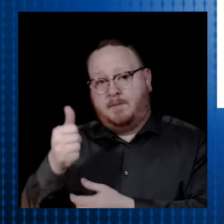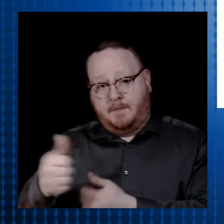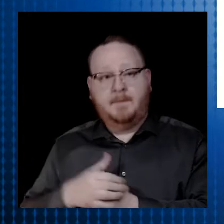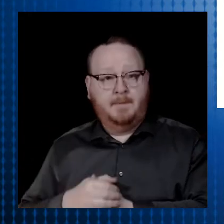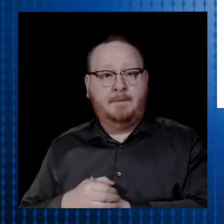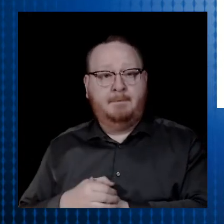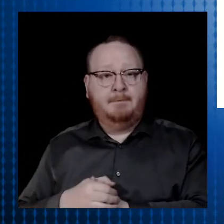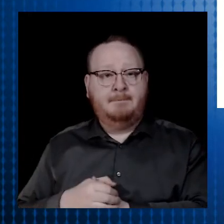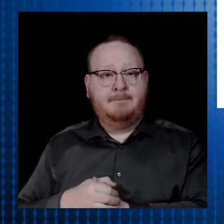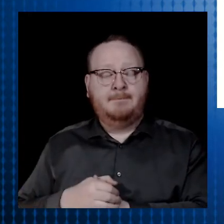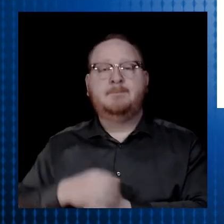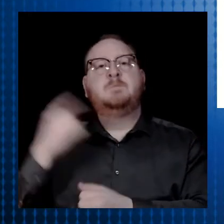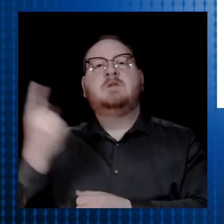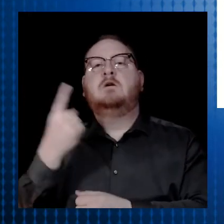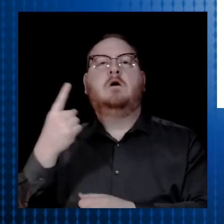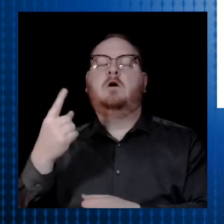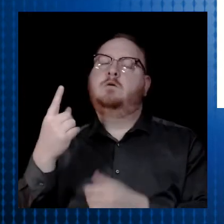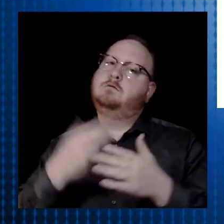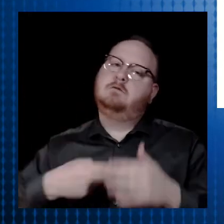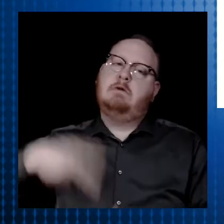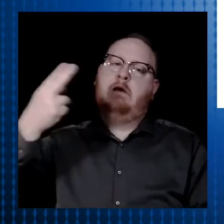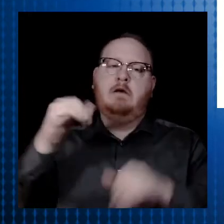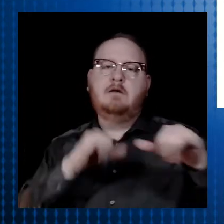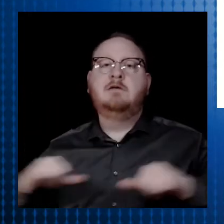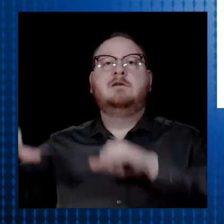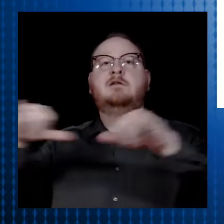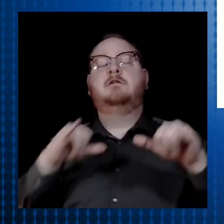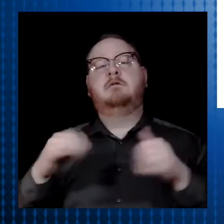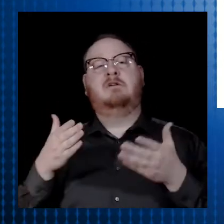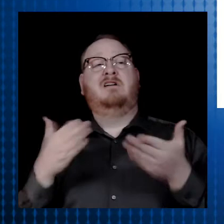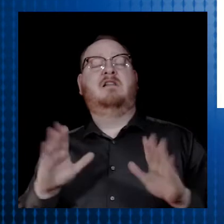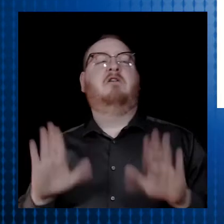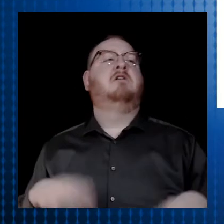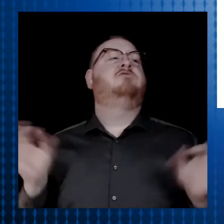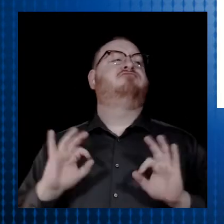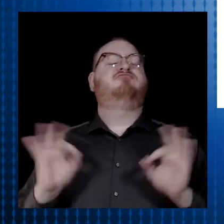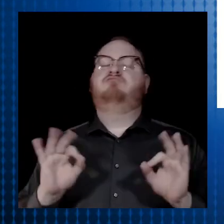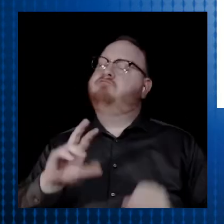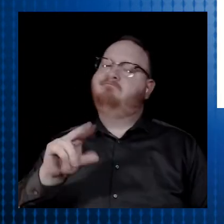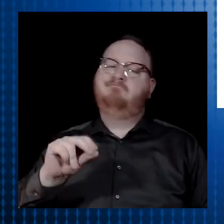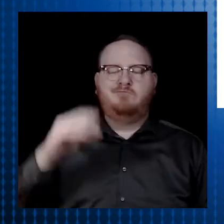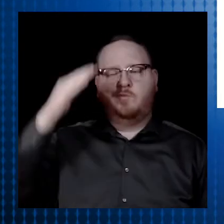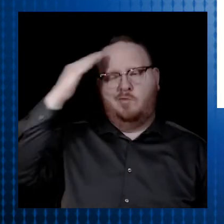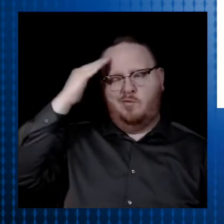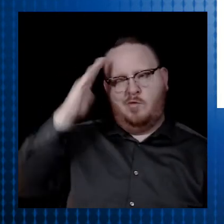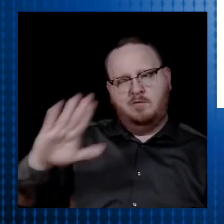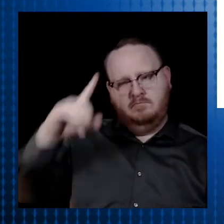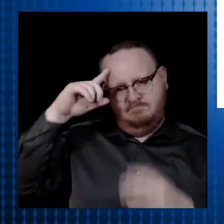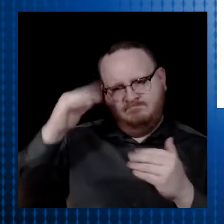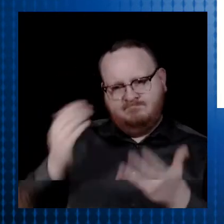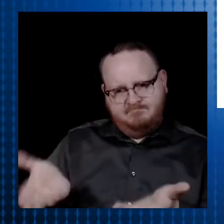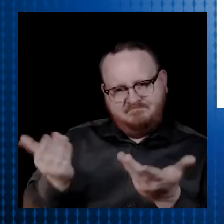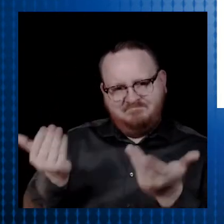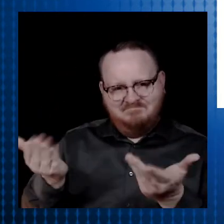and she always sets the bar high and doesn't allow less than the best she knows the student can reach. She is